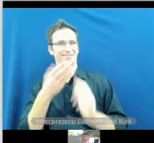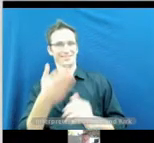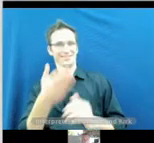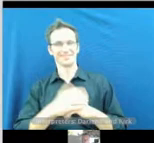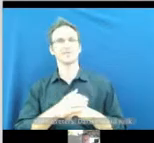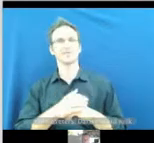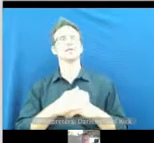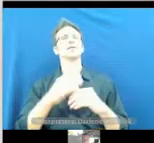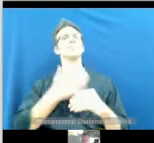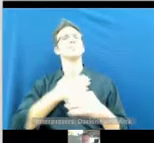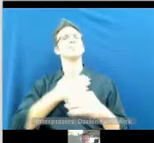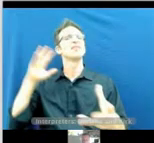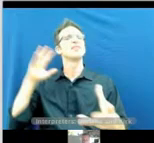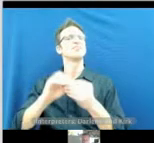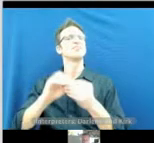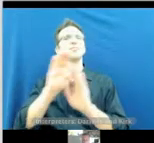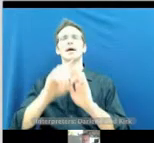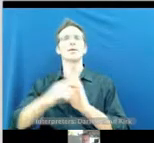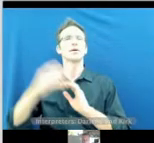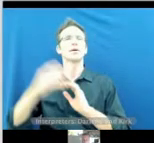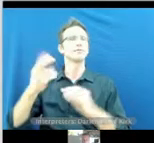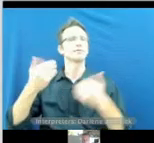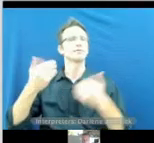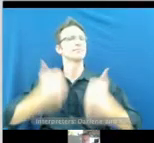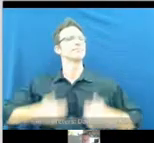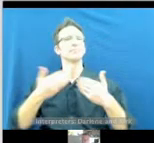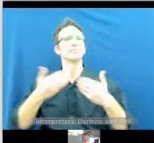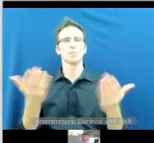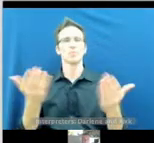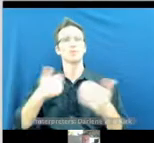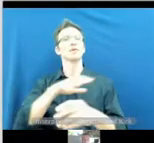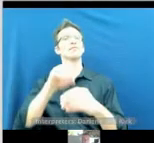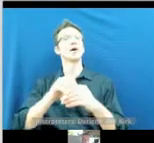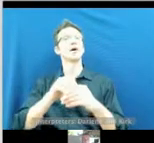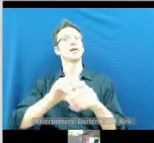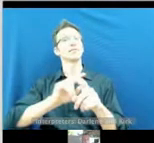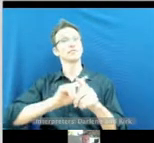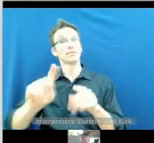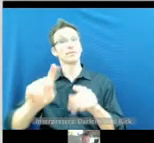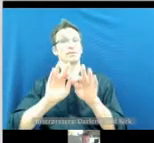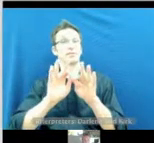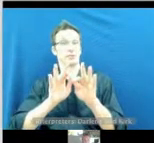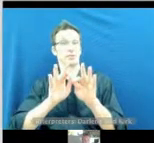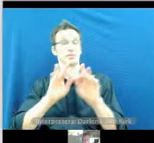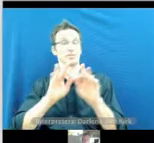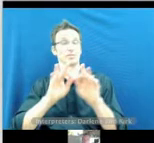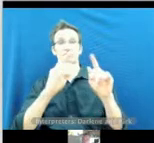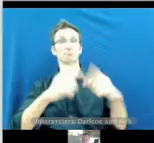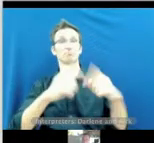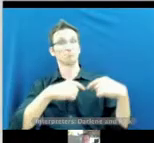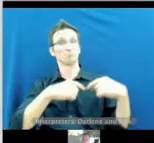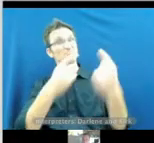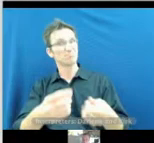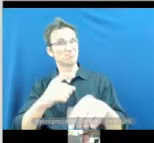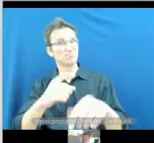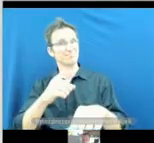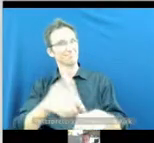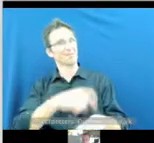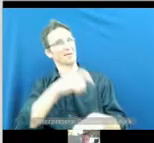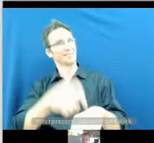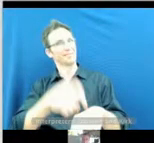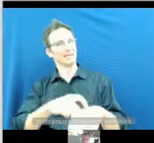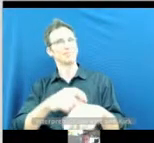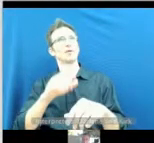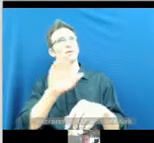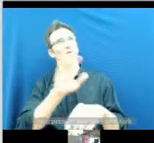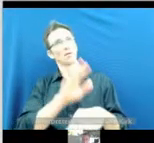myself. I've been in the field of interpreting now for a while, probably close to 2